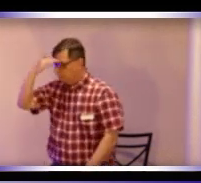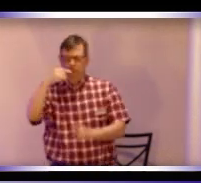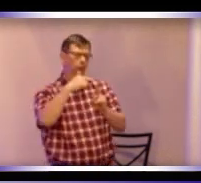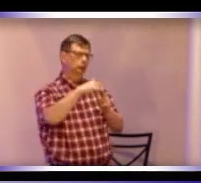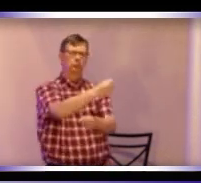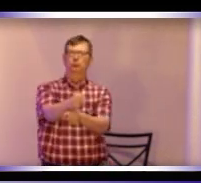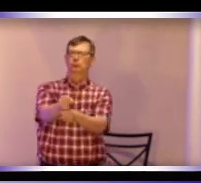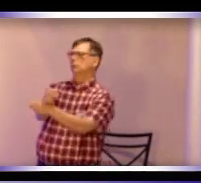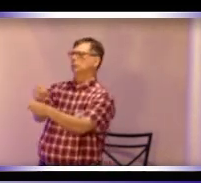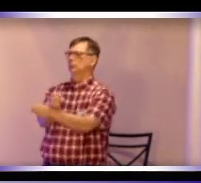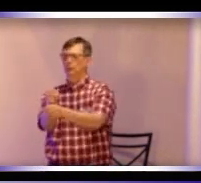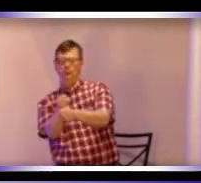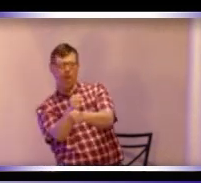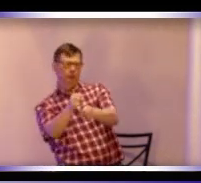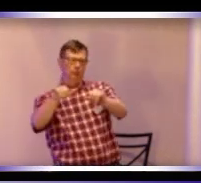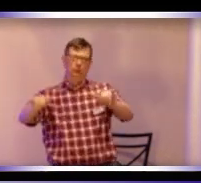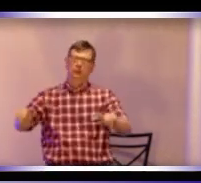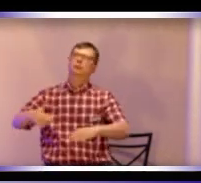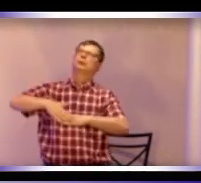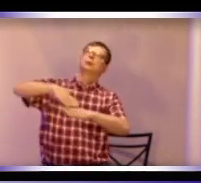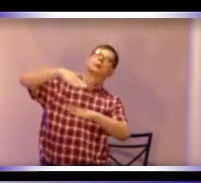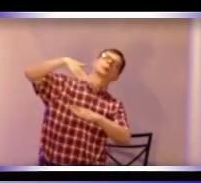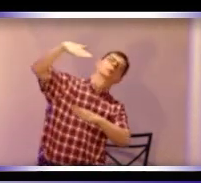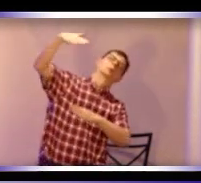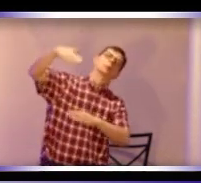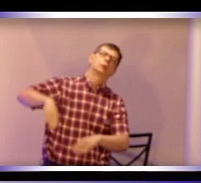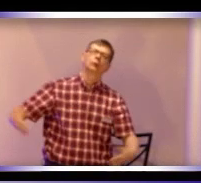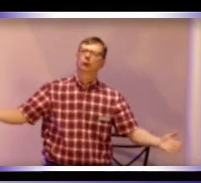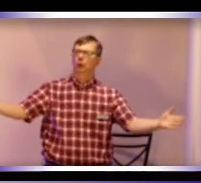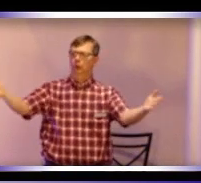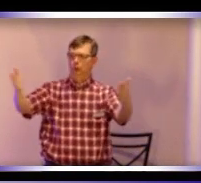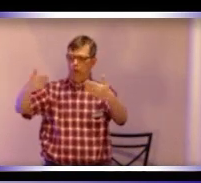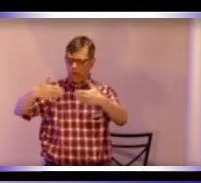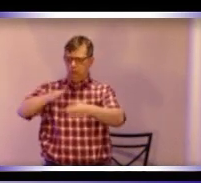make an even more closely complete